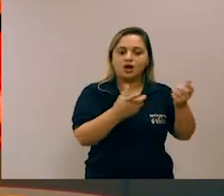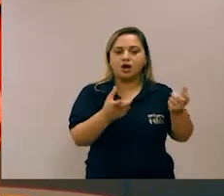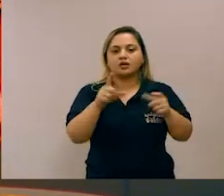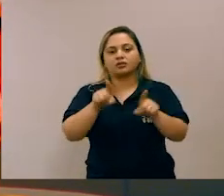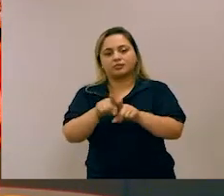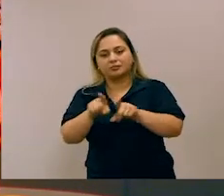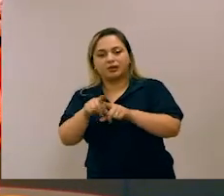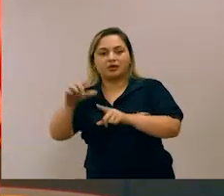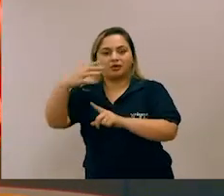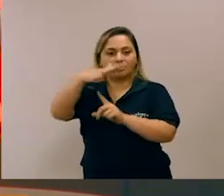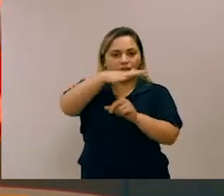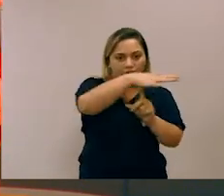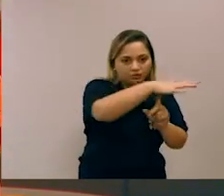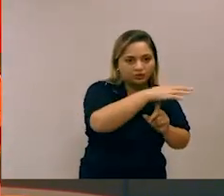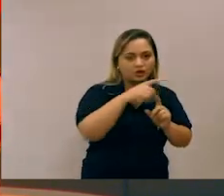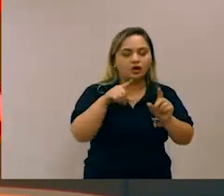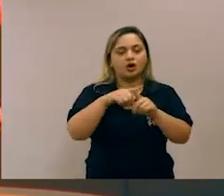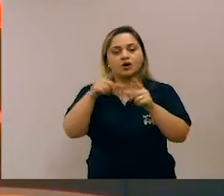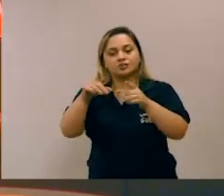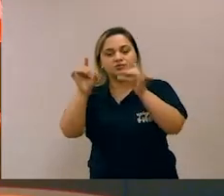canine units,